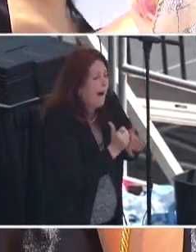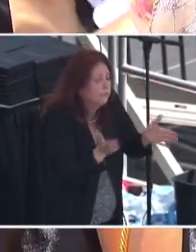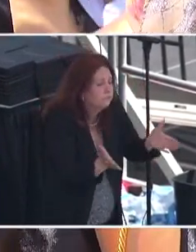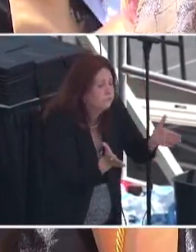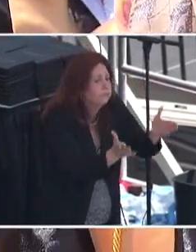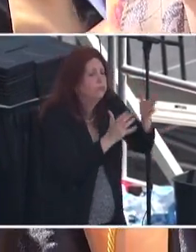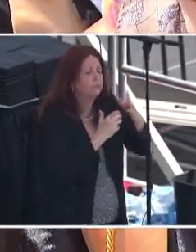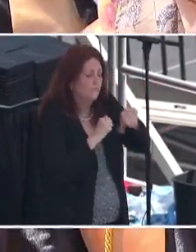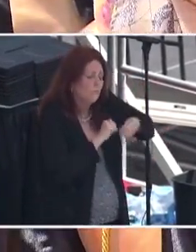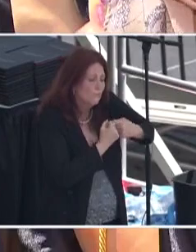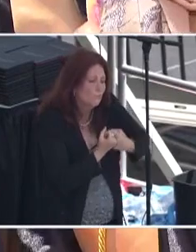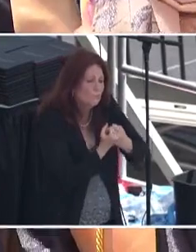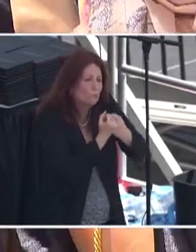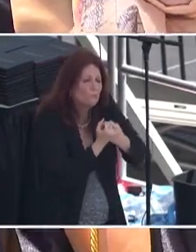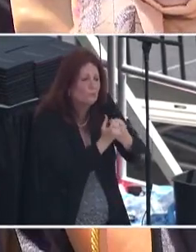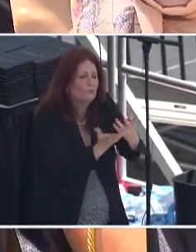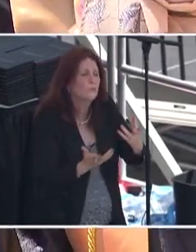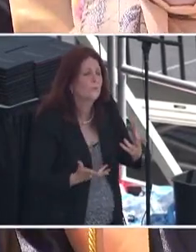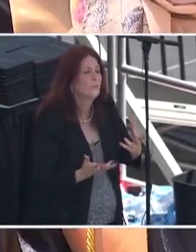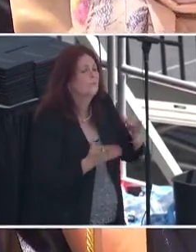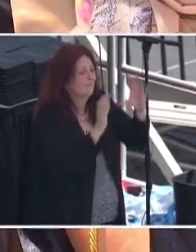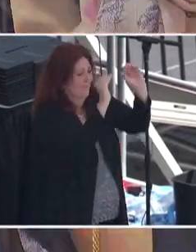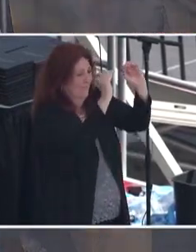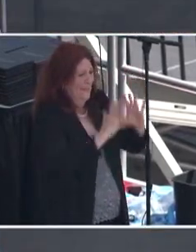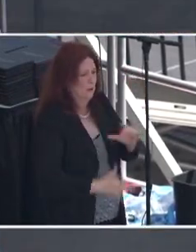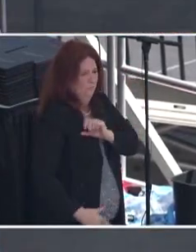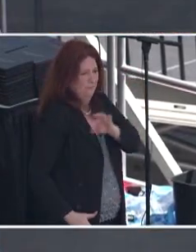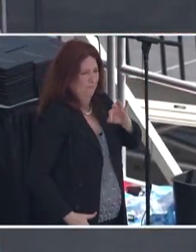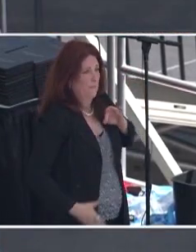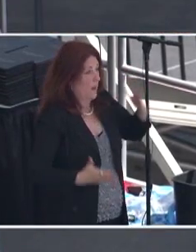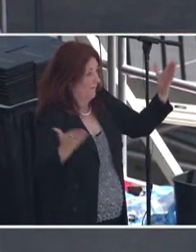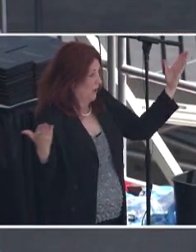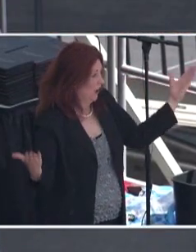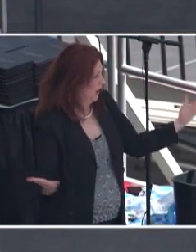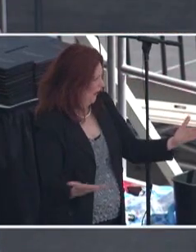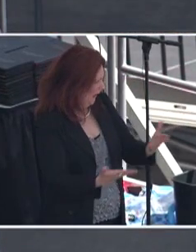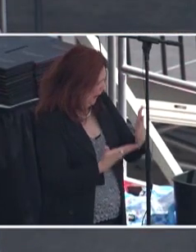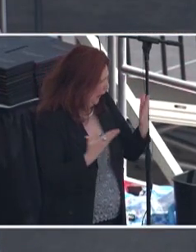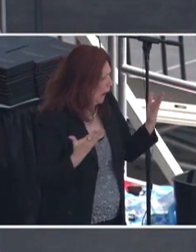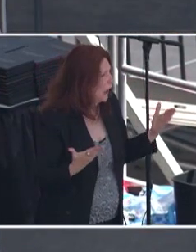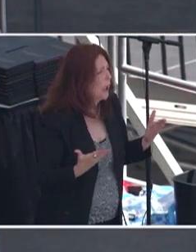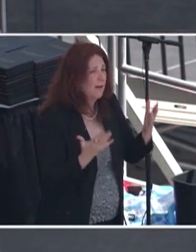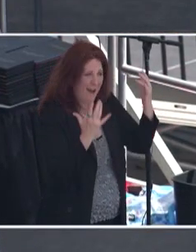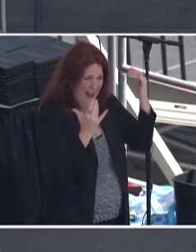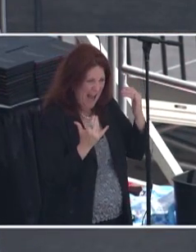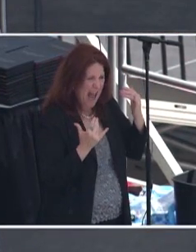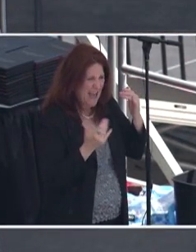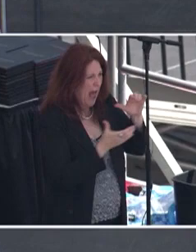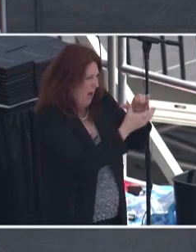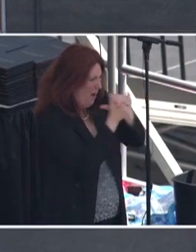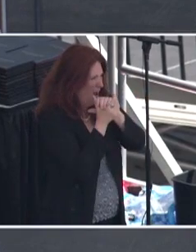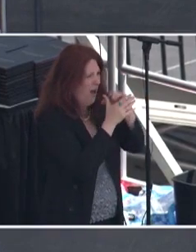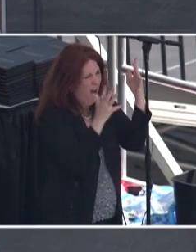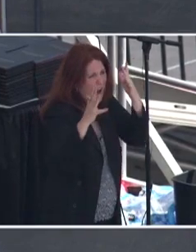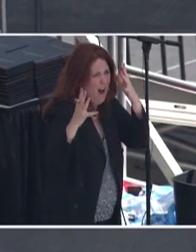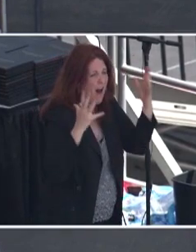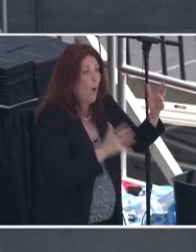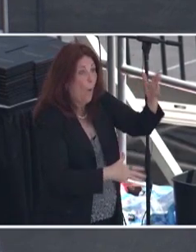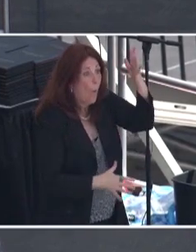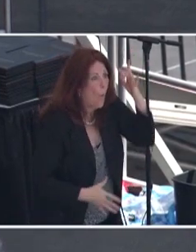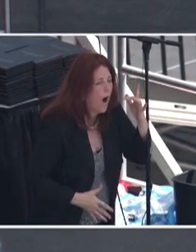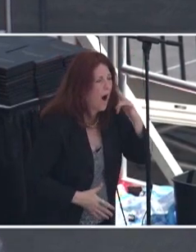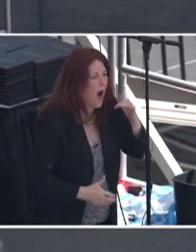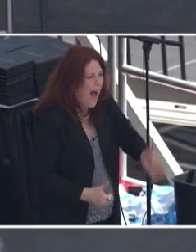The talented faculty and staff of Bergen Community College deserve a big round of applause for their commitment to